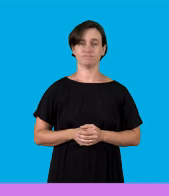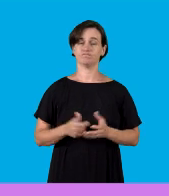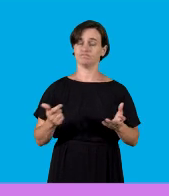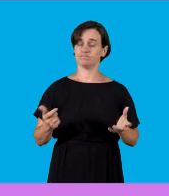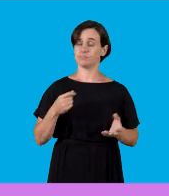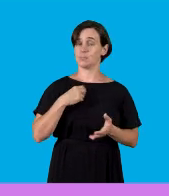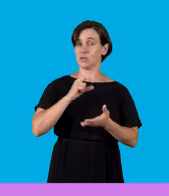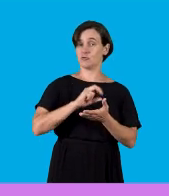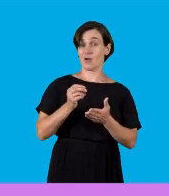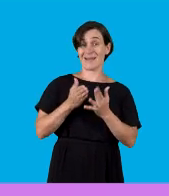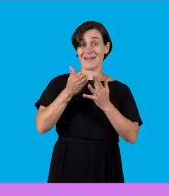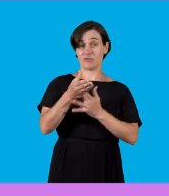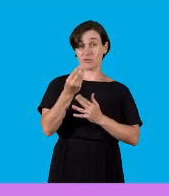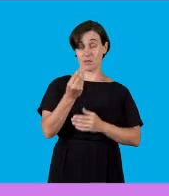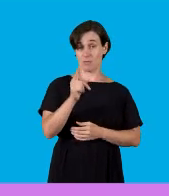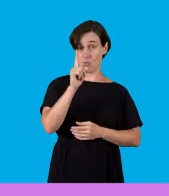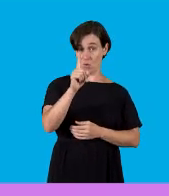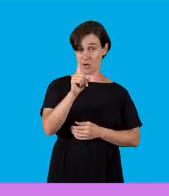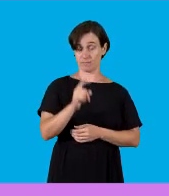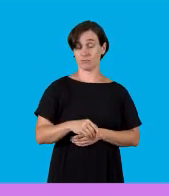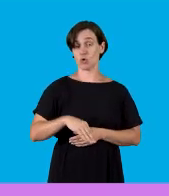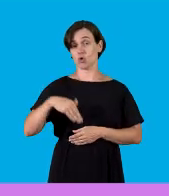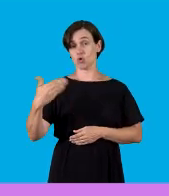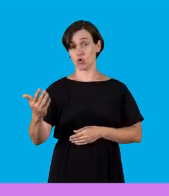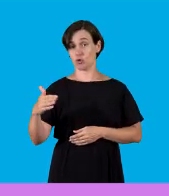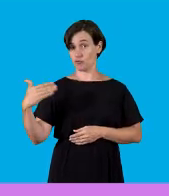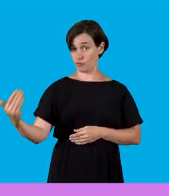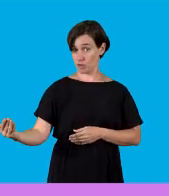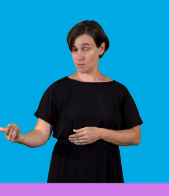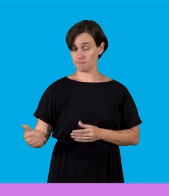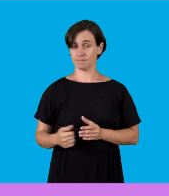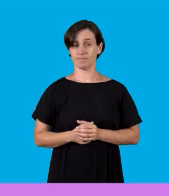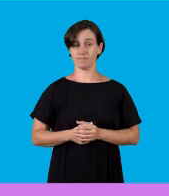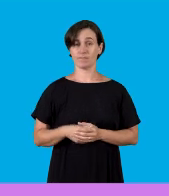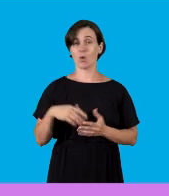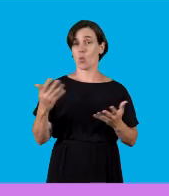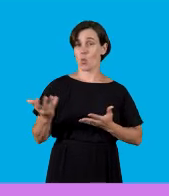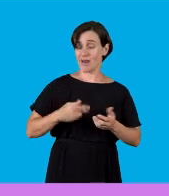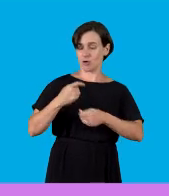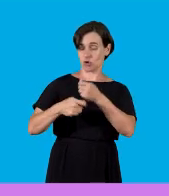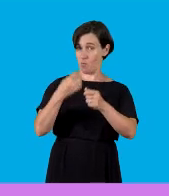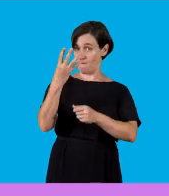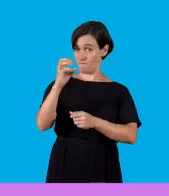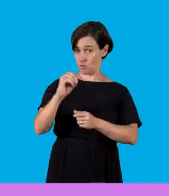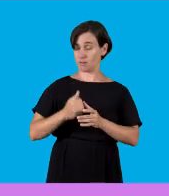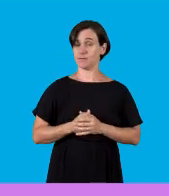turn entrance 1, then she turns right at shop 40,